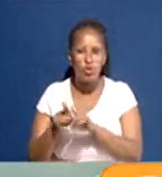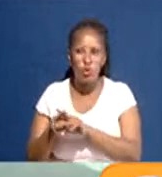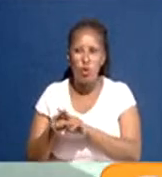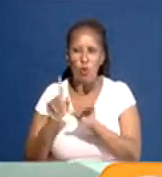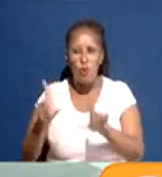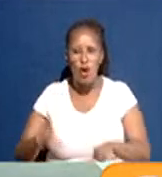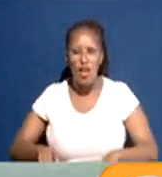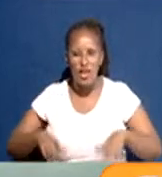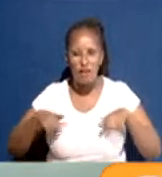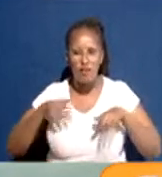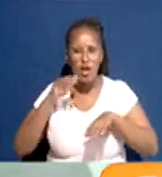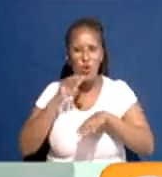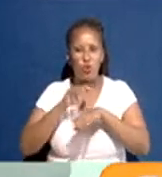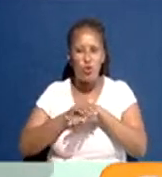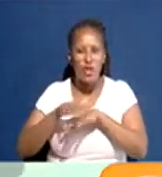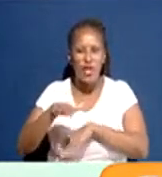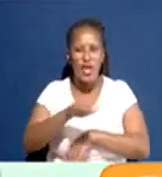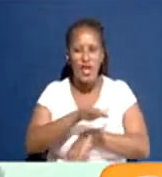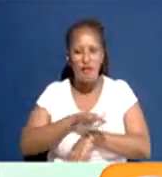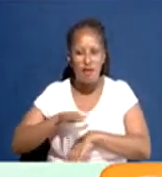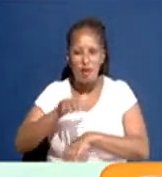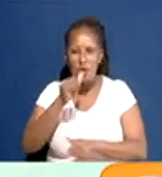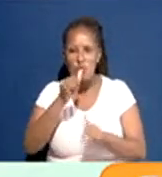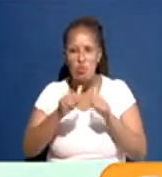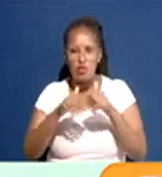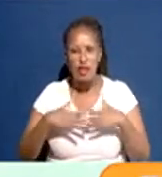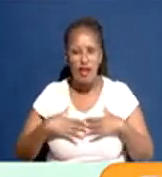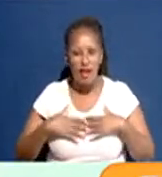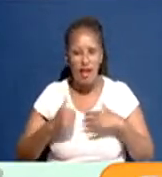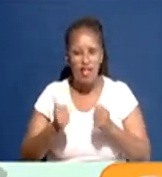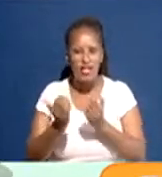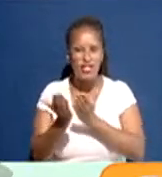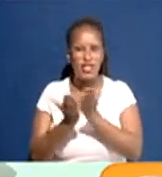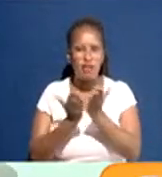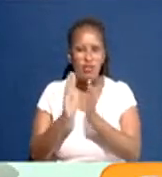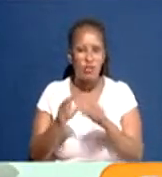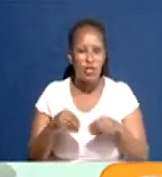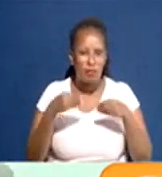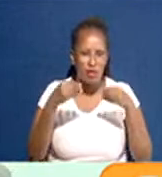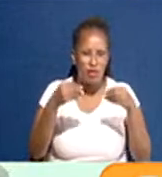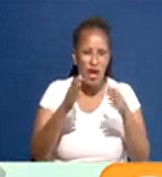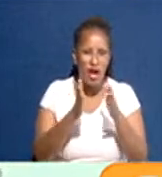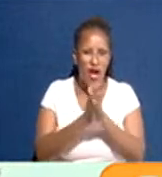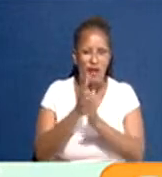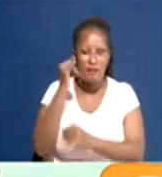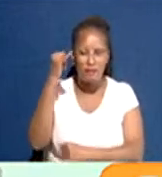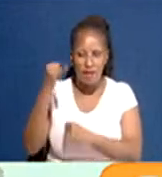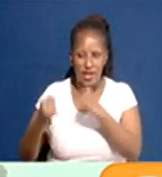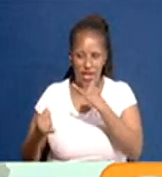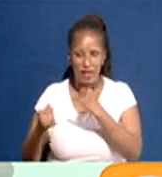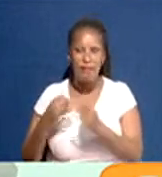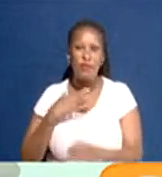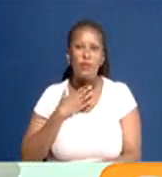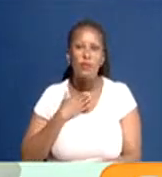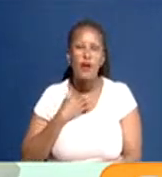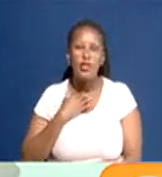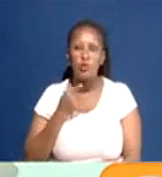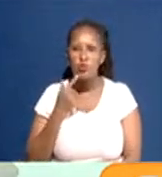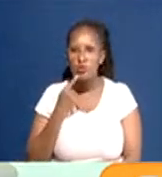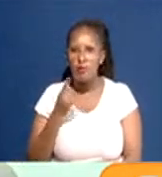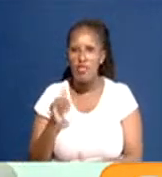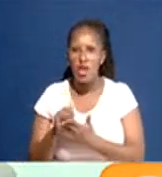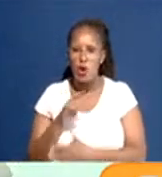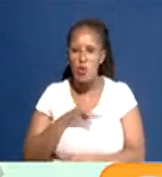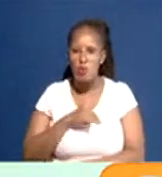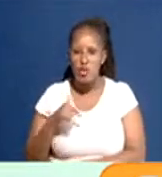an environment that health is provided. And finally, let me say that as